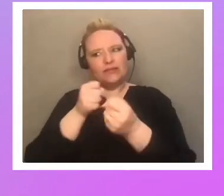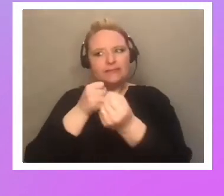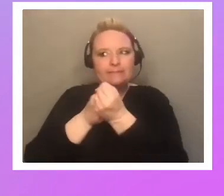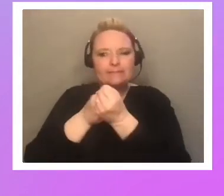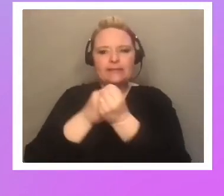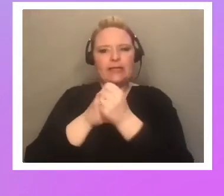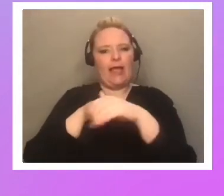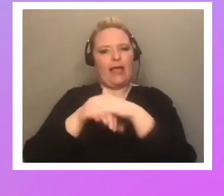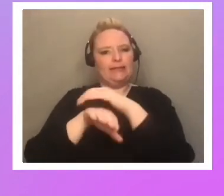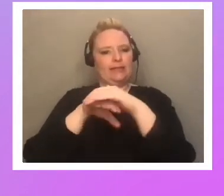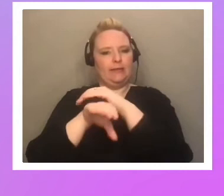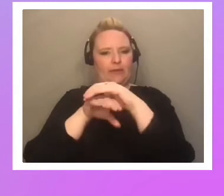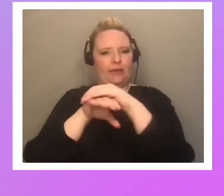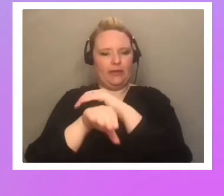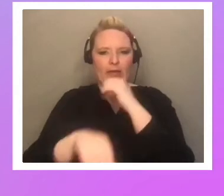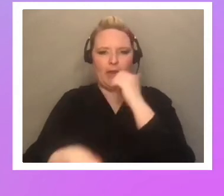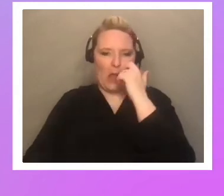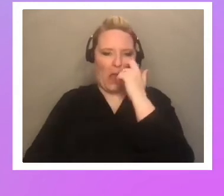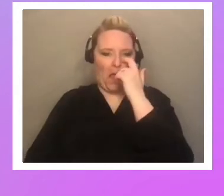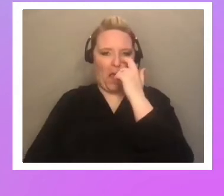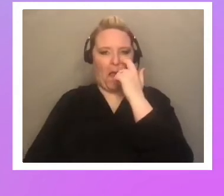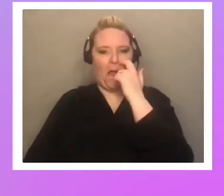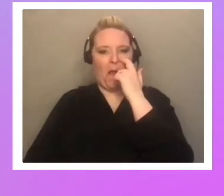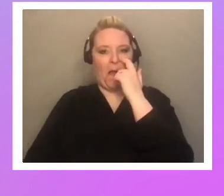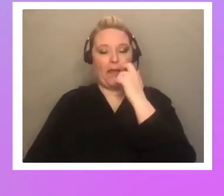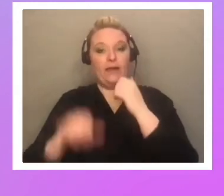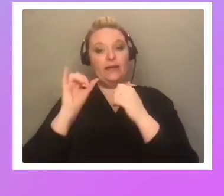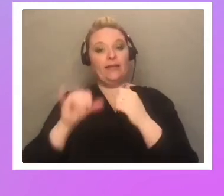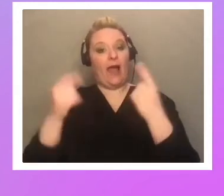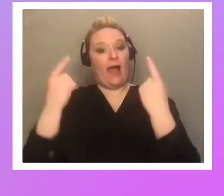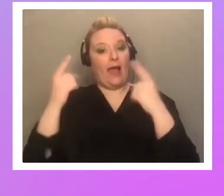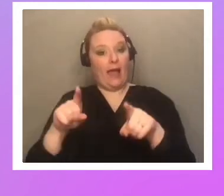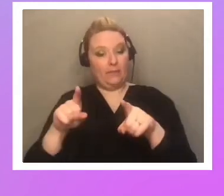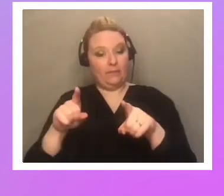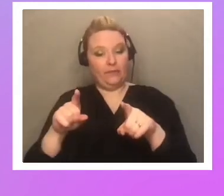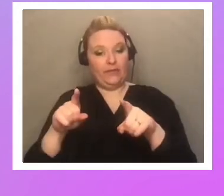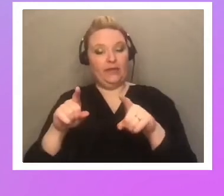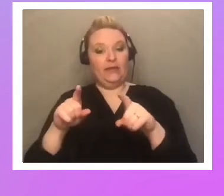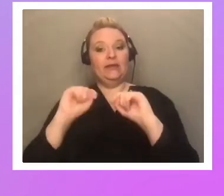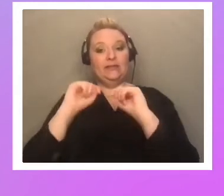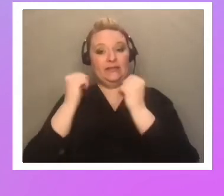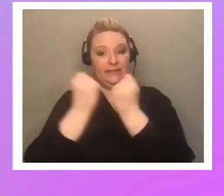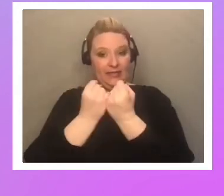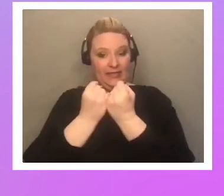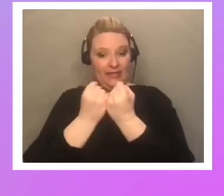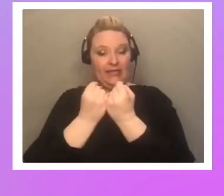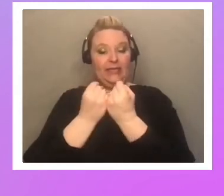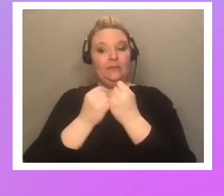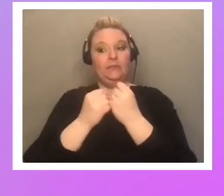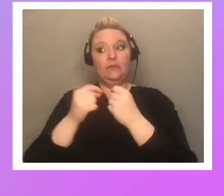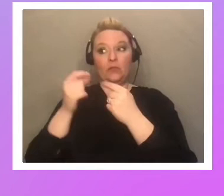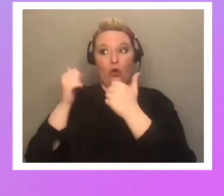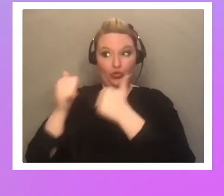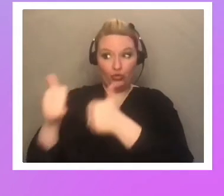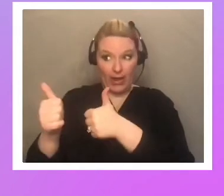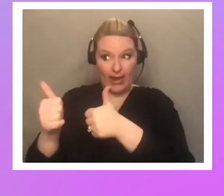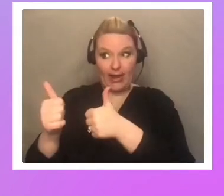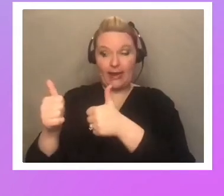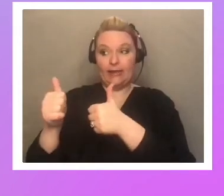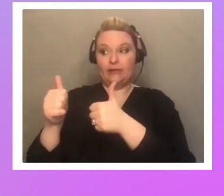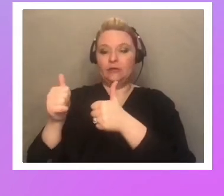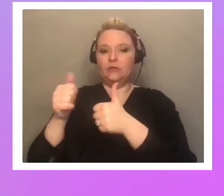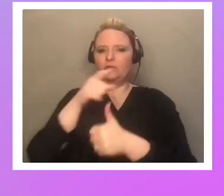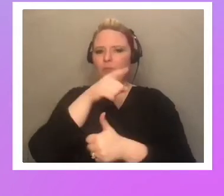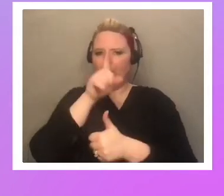accessibility. And when you do that, when your team is doing a great thing, make sure